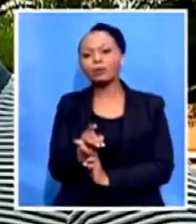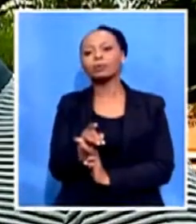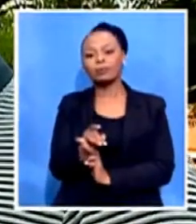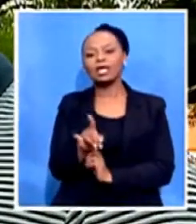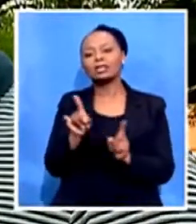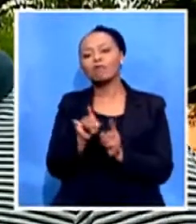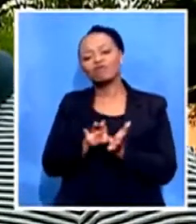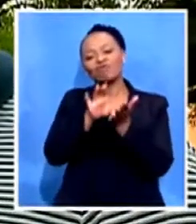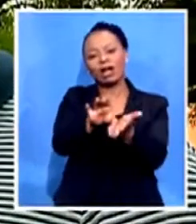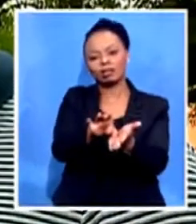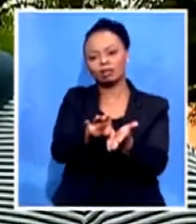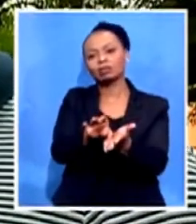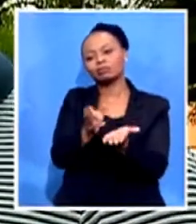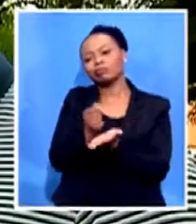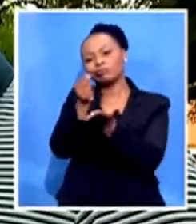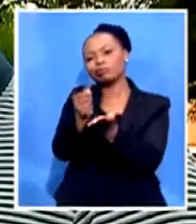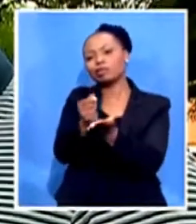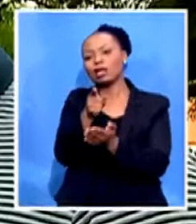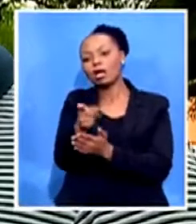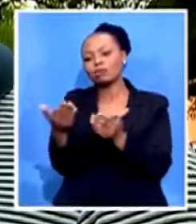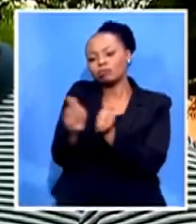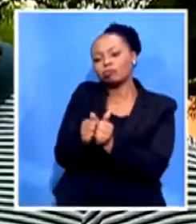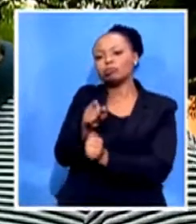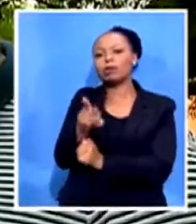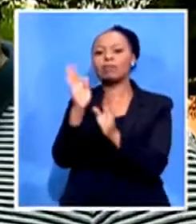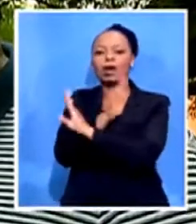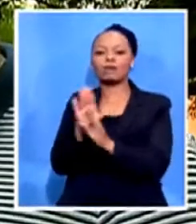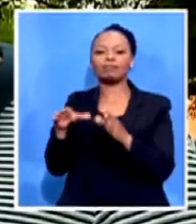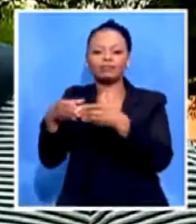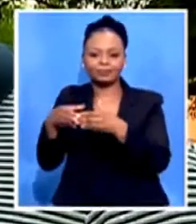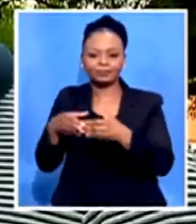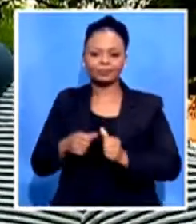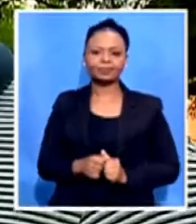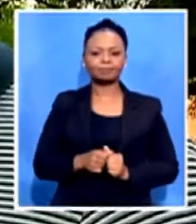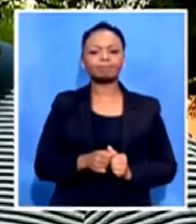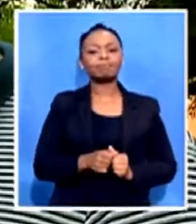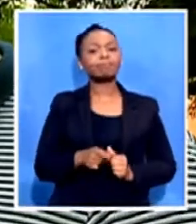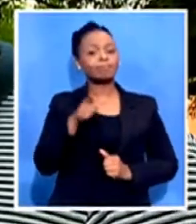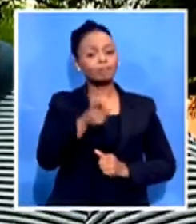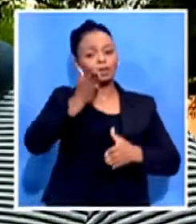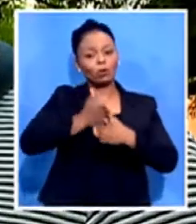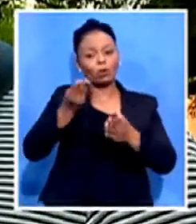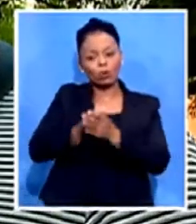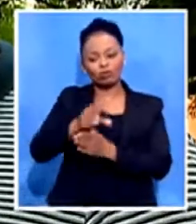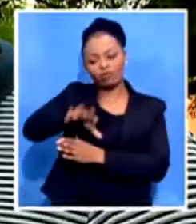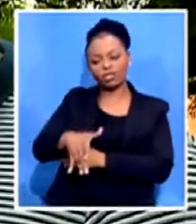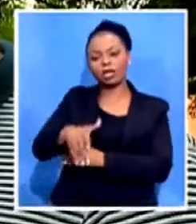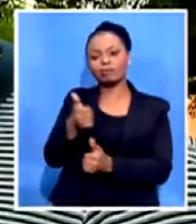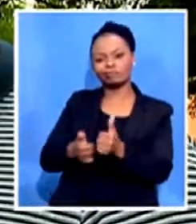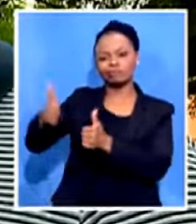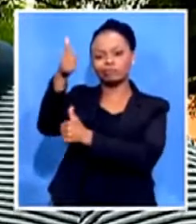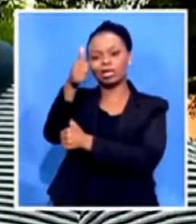sector. So as such, we'll be working with the provincial authority and the local community to package this project to